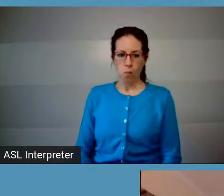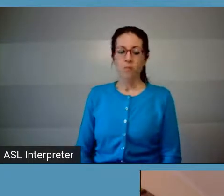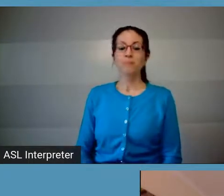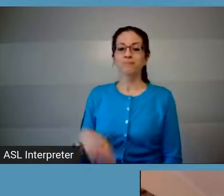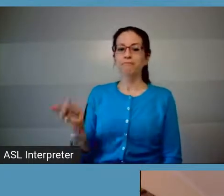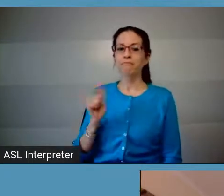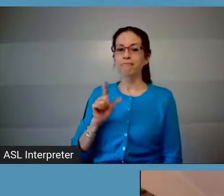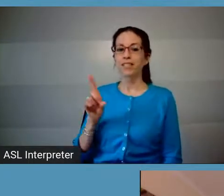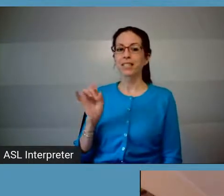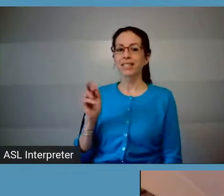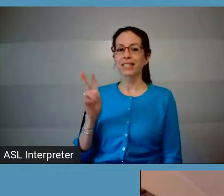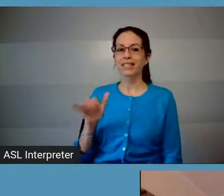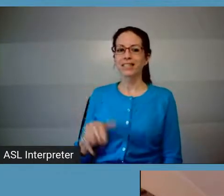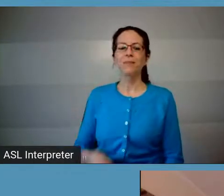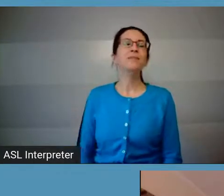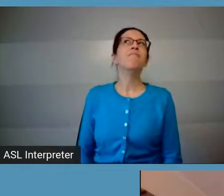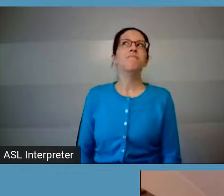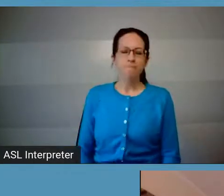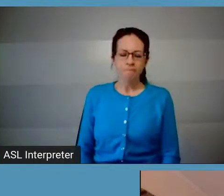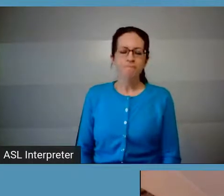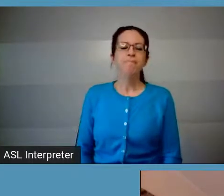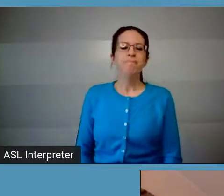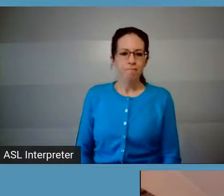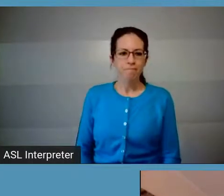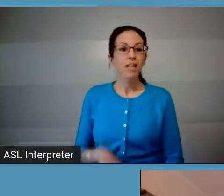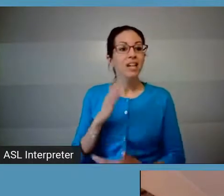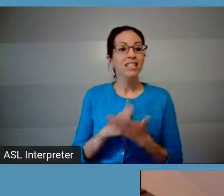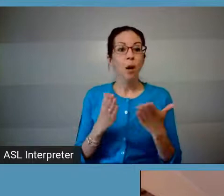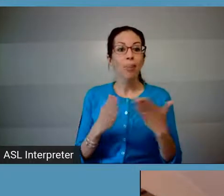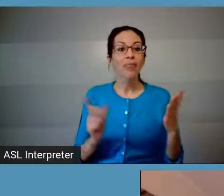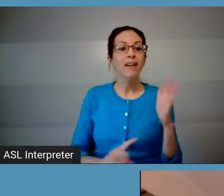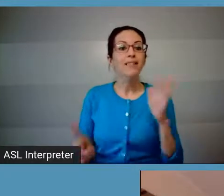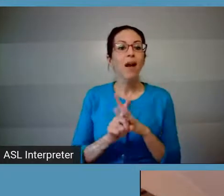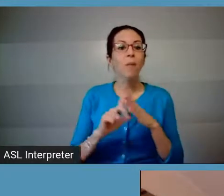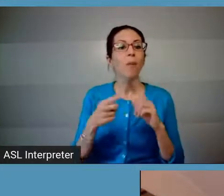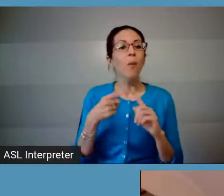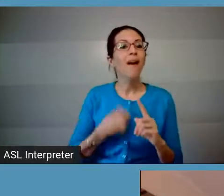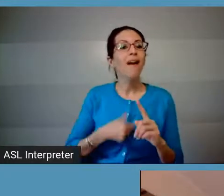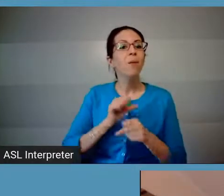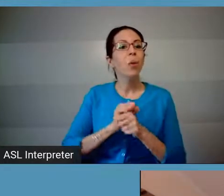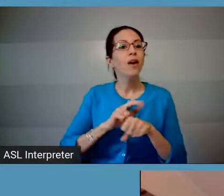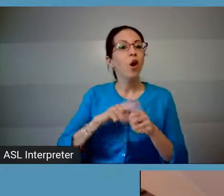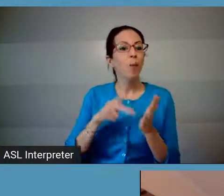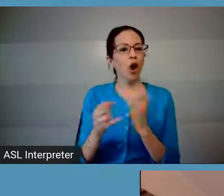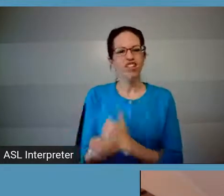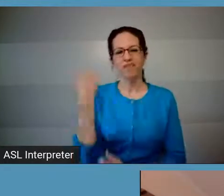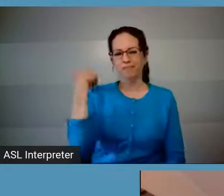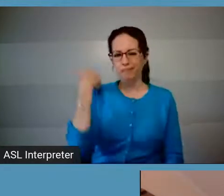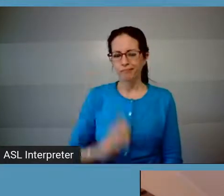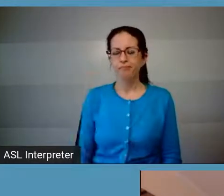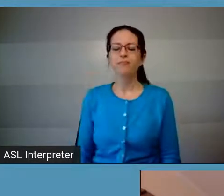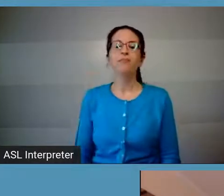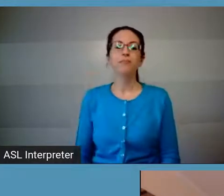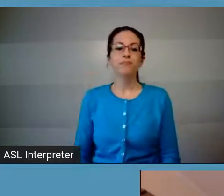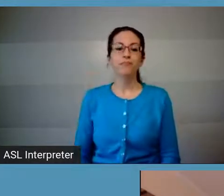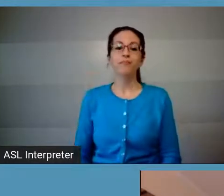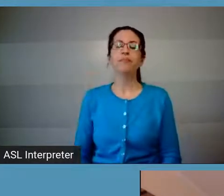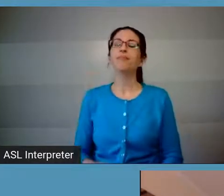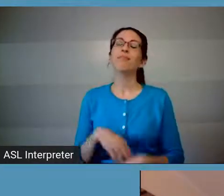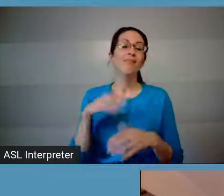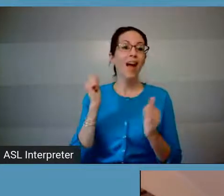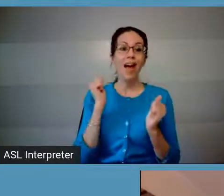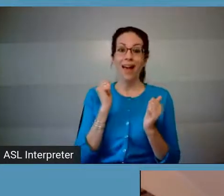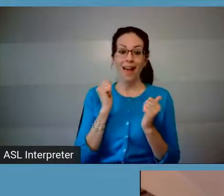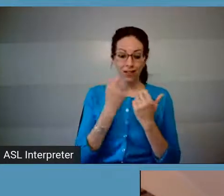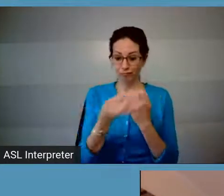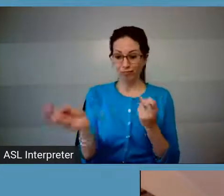Yes. Okay. So some of the things that have come up when I've been working on a project in the past. Everyone agrees this is the